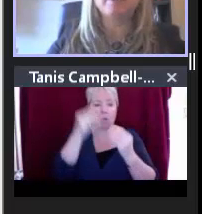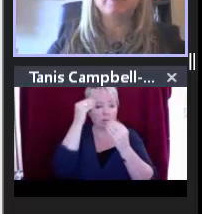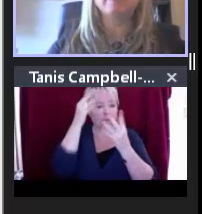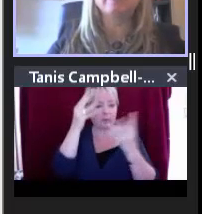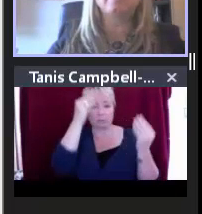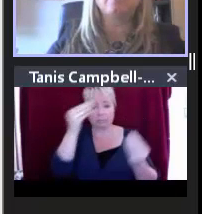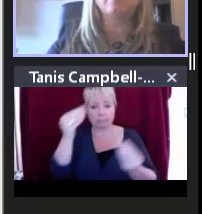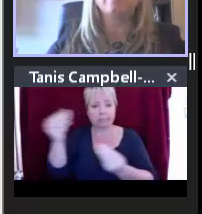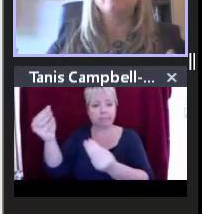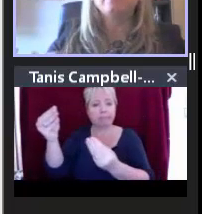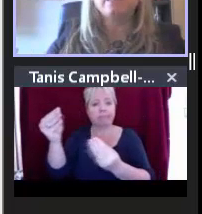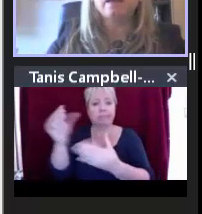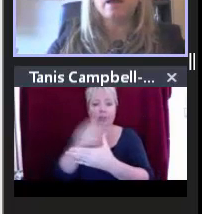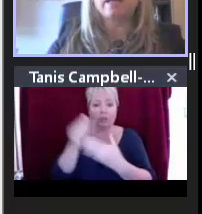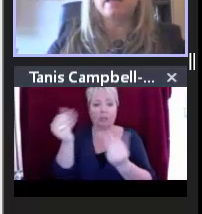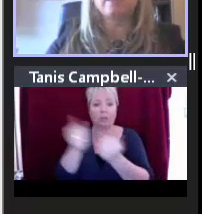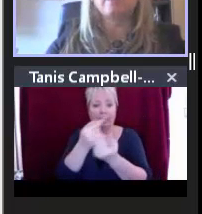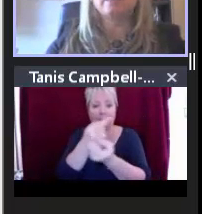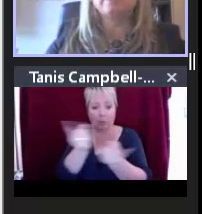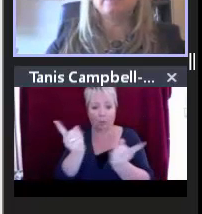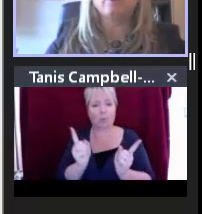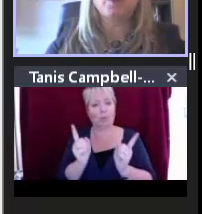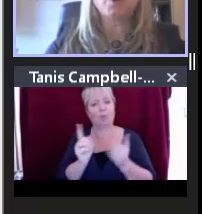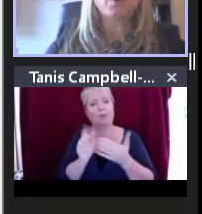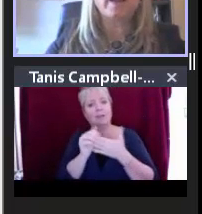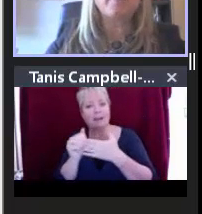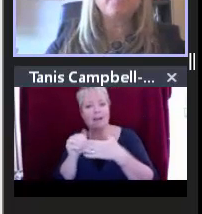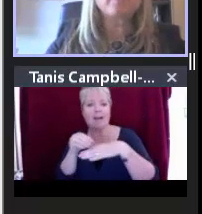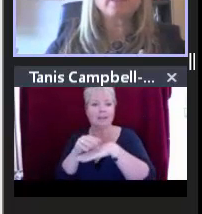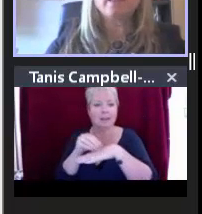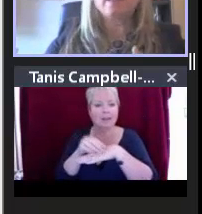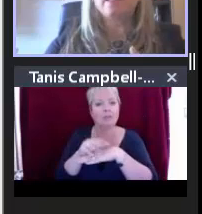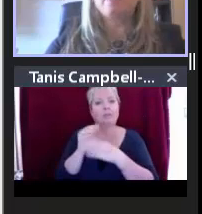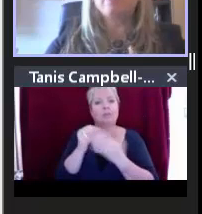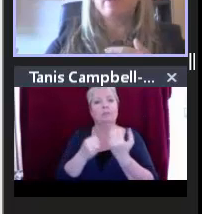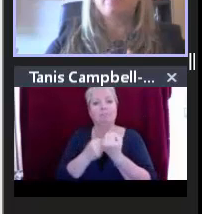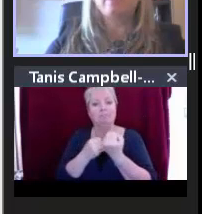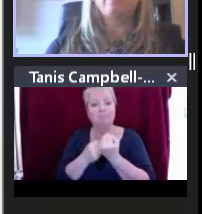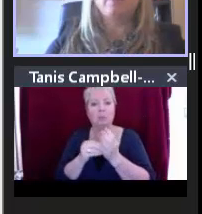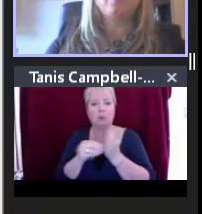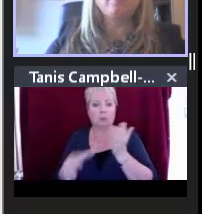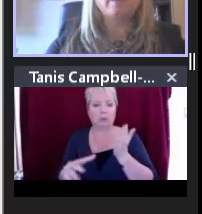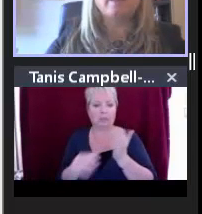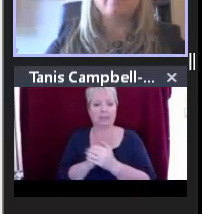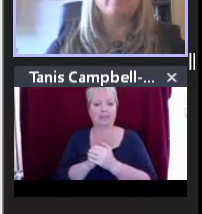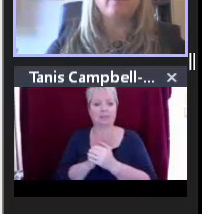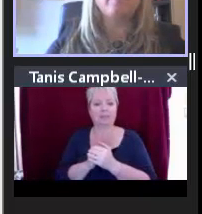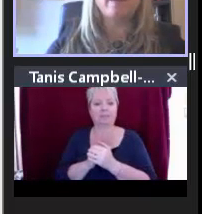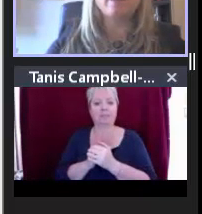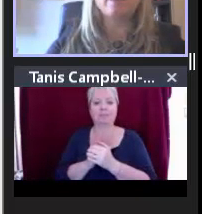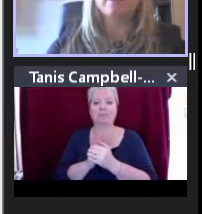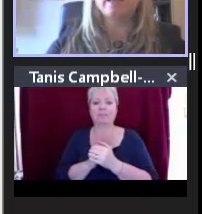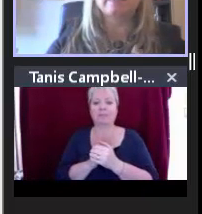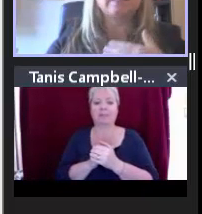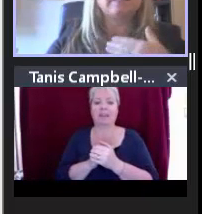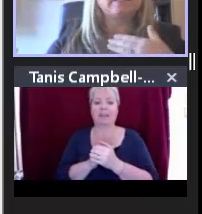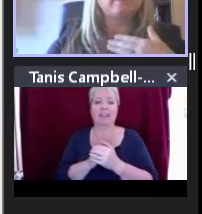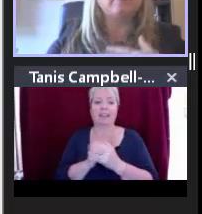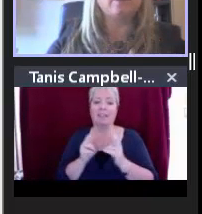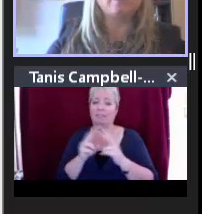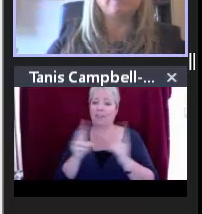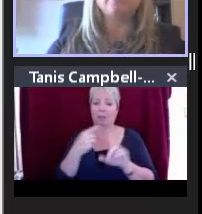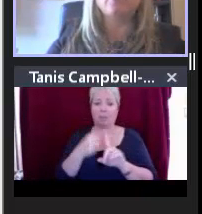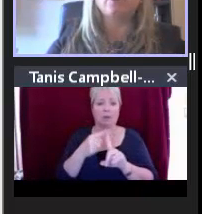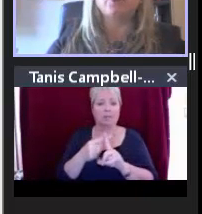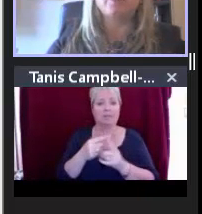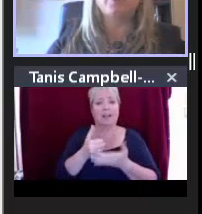great experience along in guiding clients in our program. They provide review and helpful feedback. As I said,